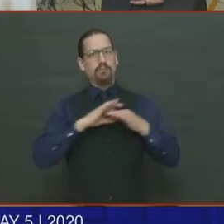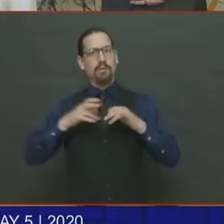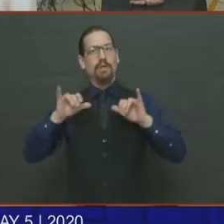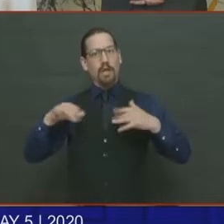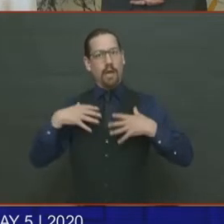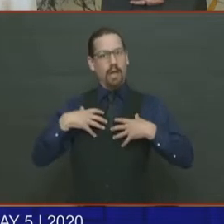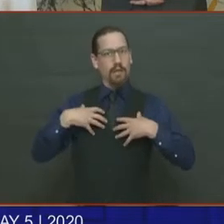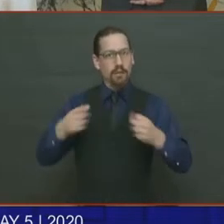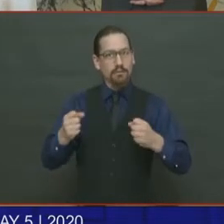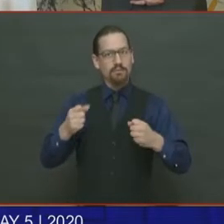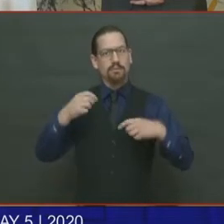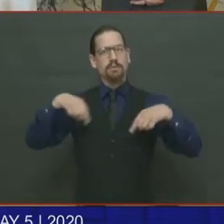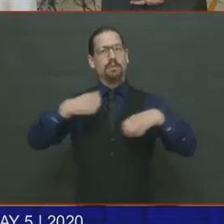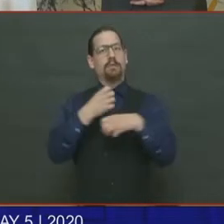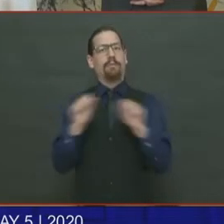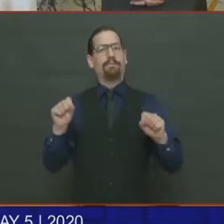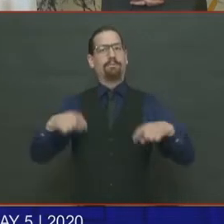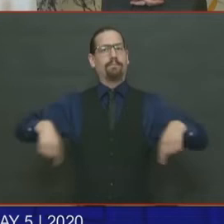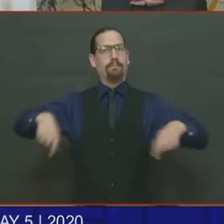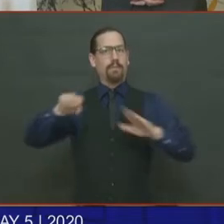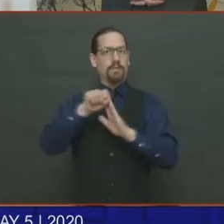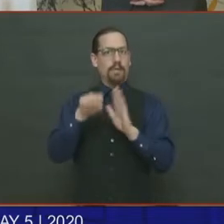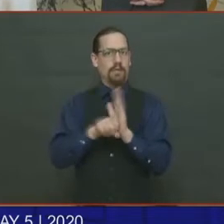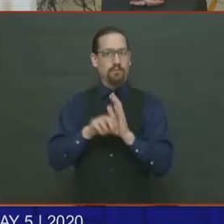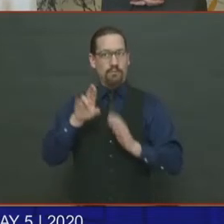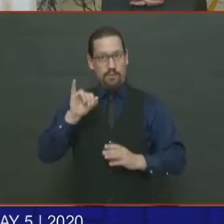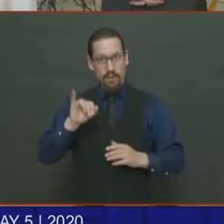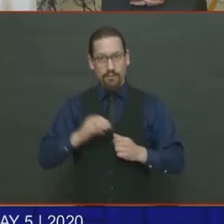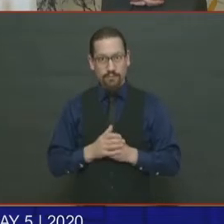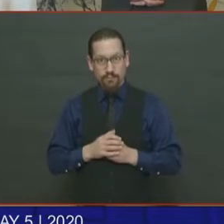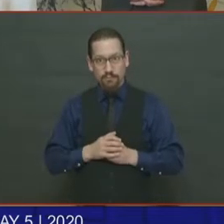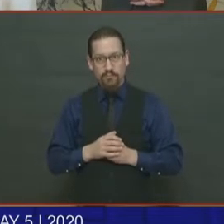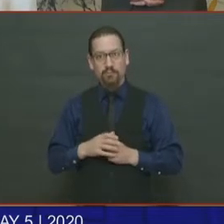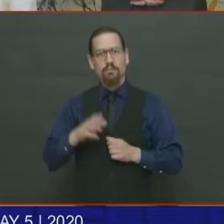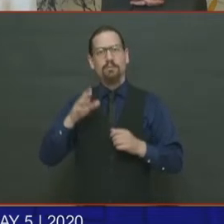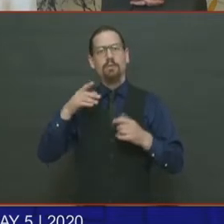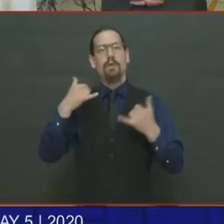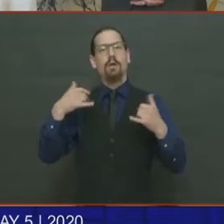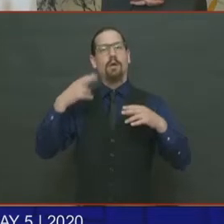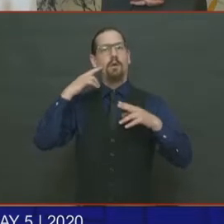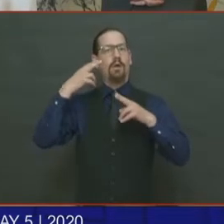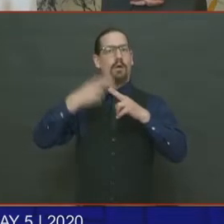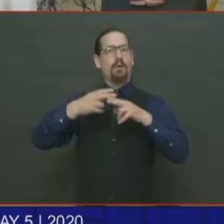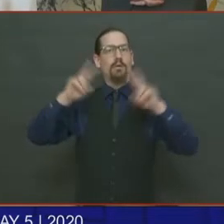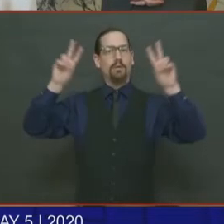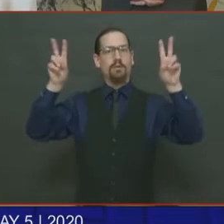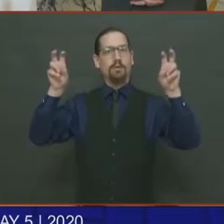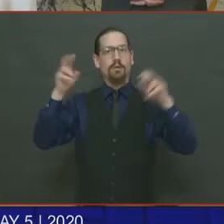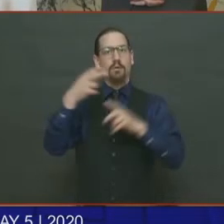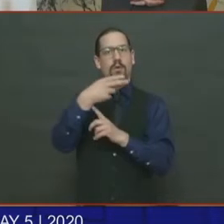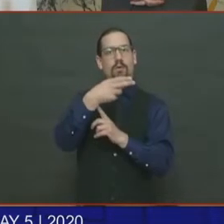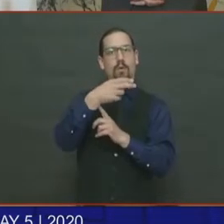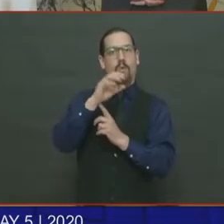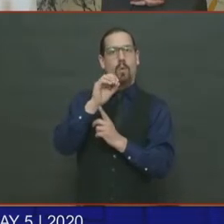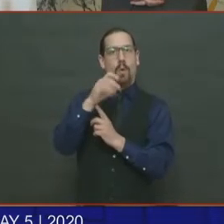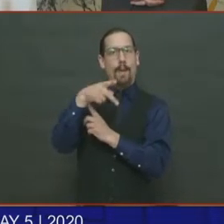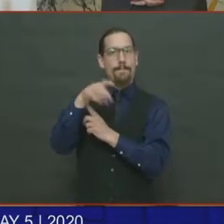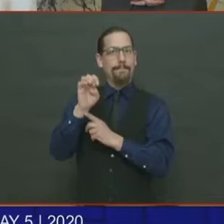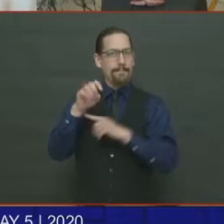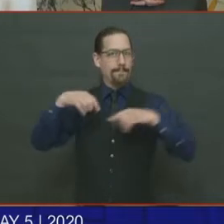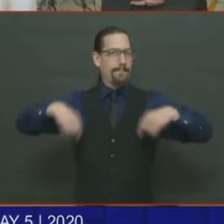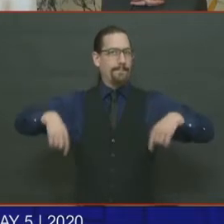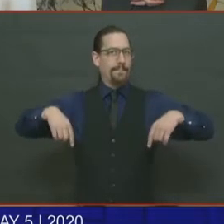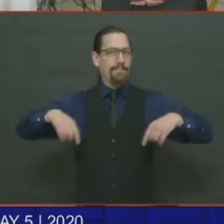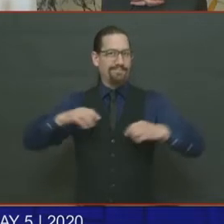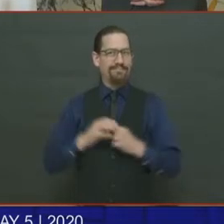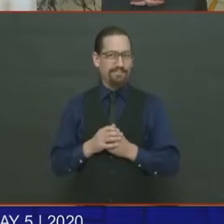of hope because I think it speaks to what we've been able to accomplish together. And I'm proud of you, very proud of you. I